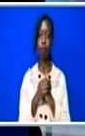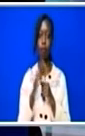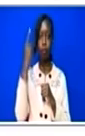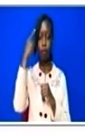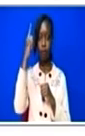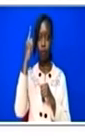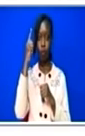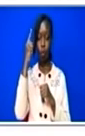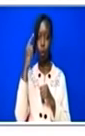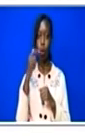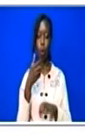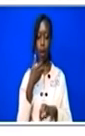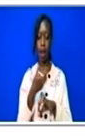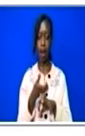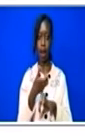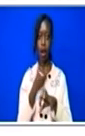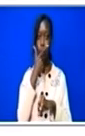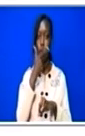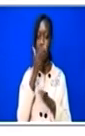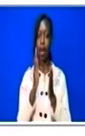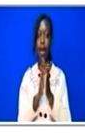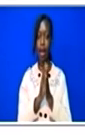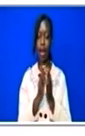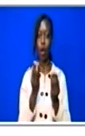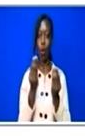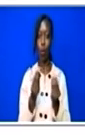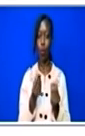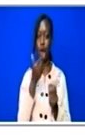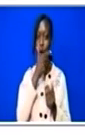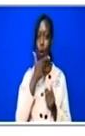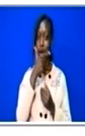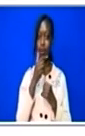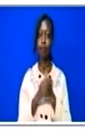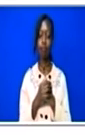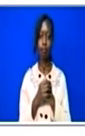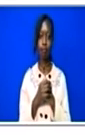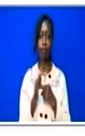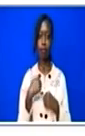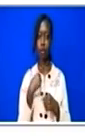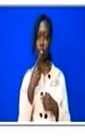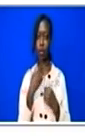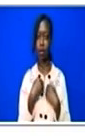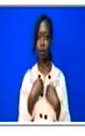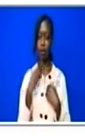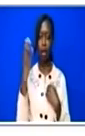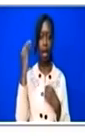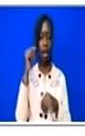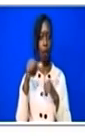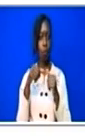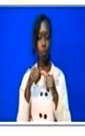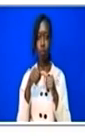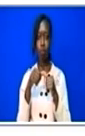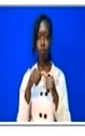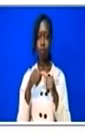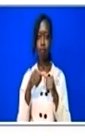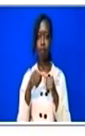and oils. Fats and oils. Fats and oils. Okay. I'm sure you've ever heard of cooking fat.